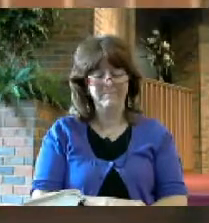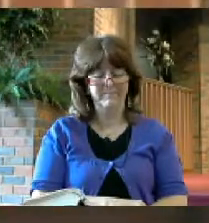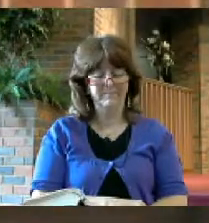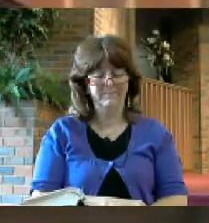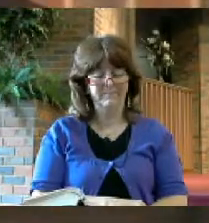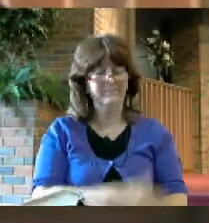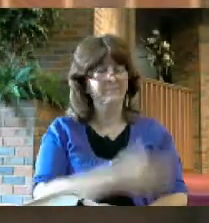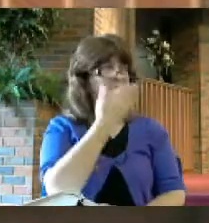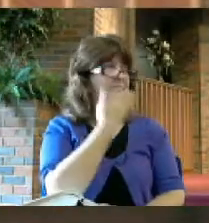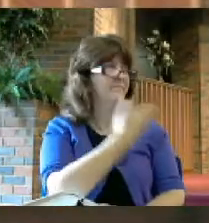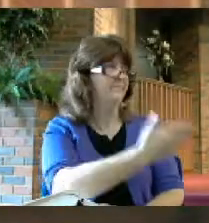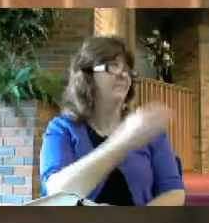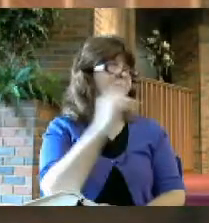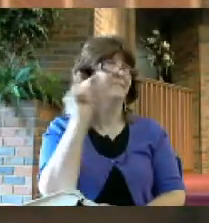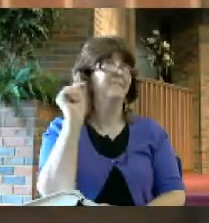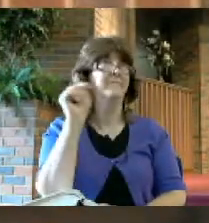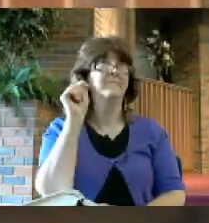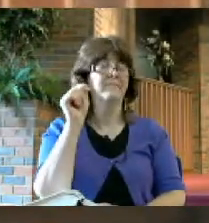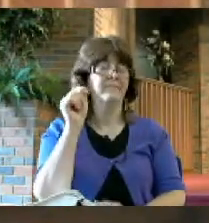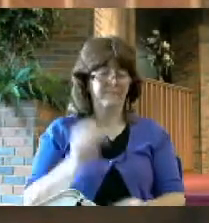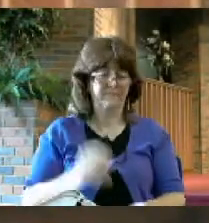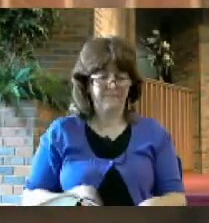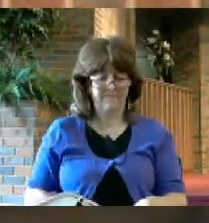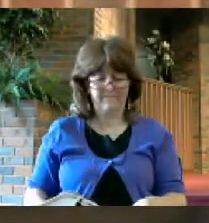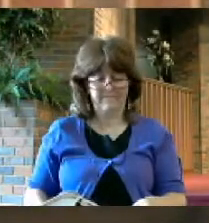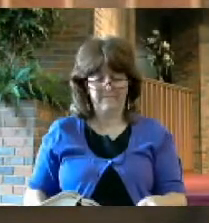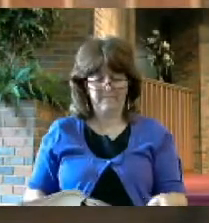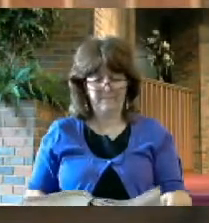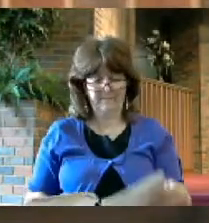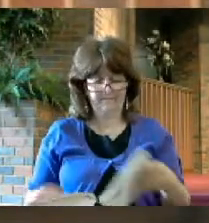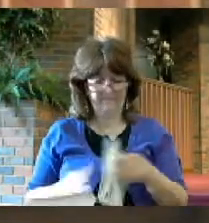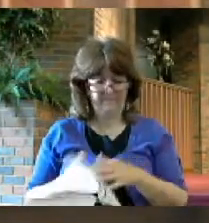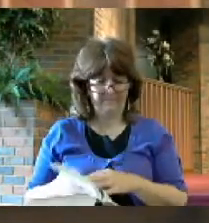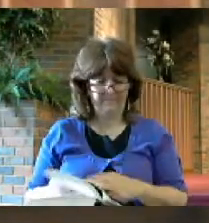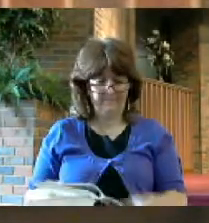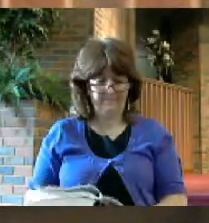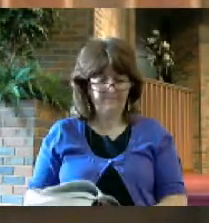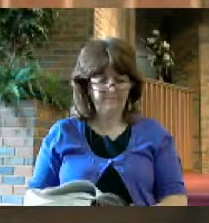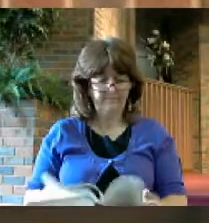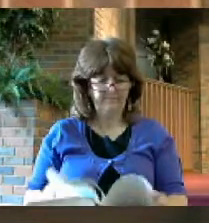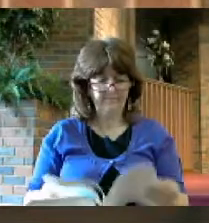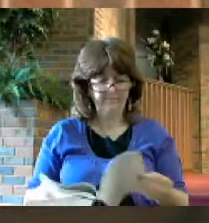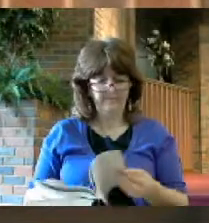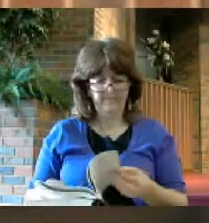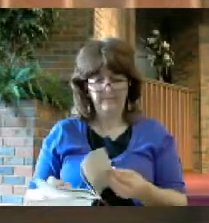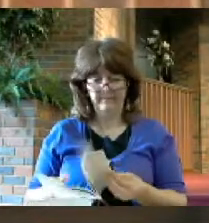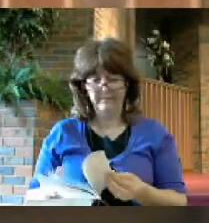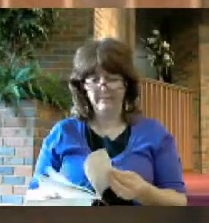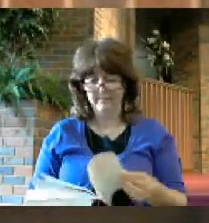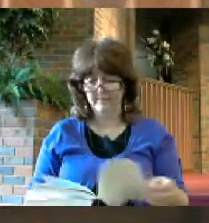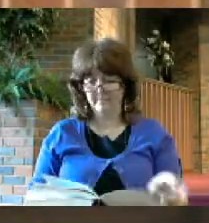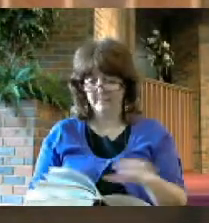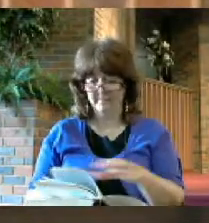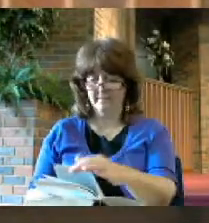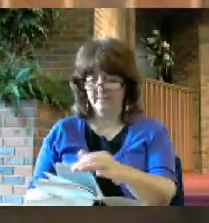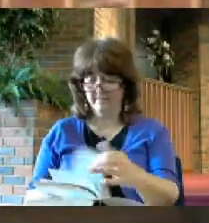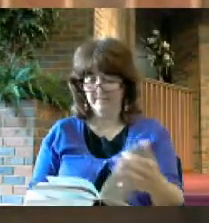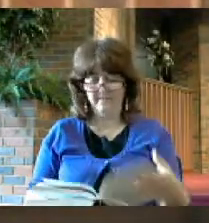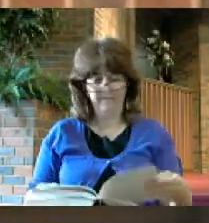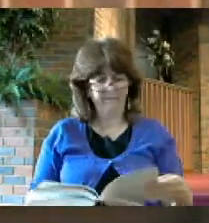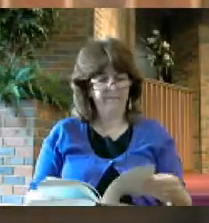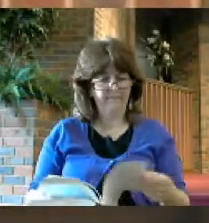Number three will be our closing song this morning. Number three, we'll do the first, second, and the last stanzas of this. Hope you can come back tonight and visit with us